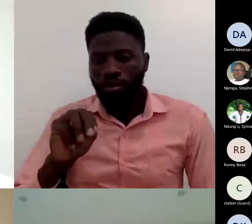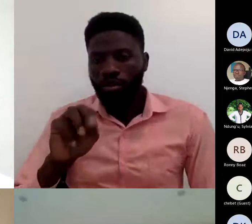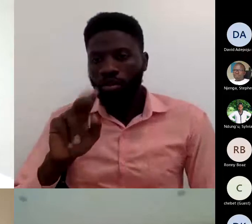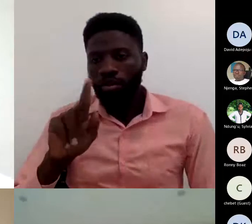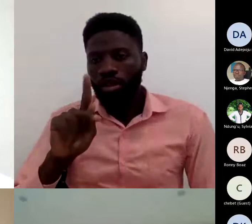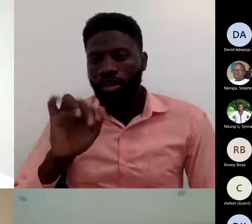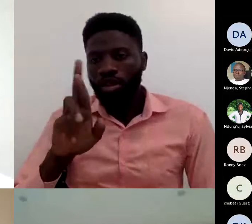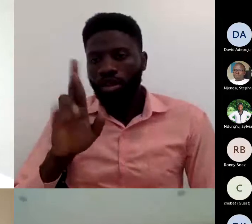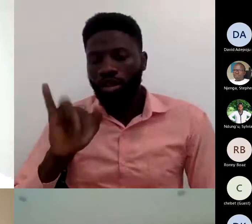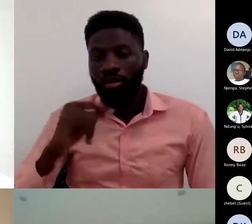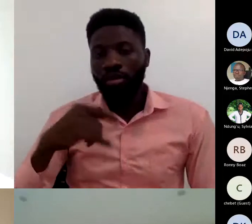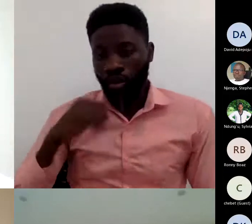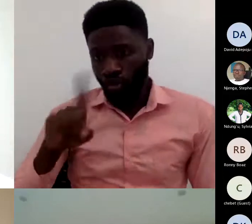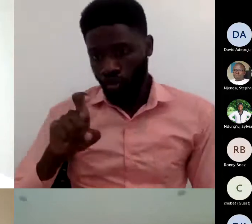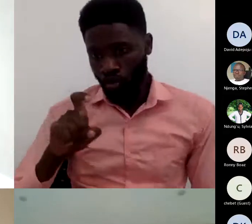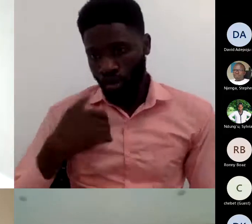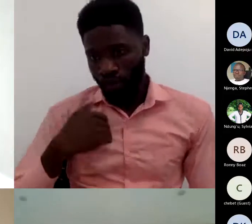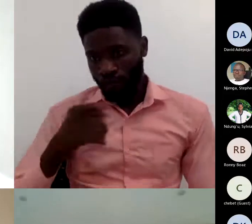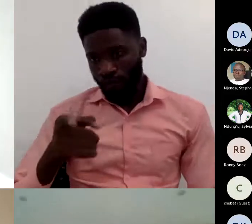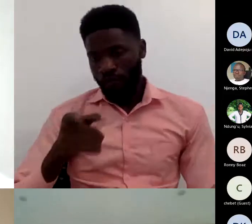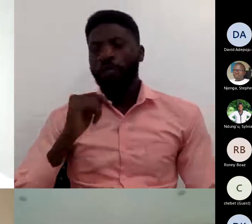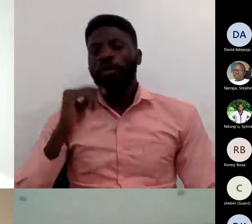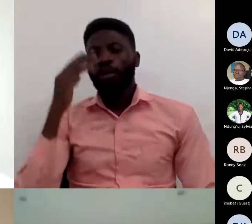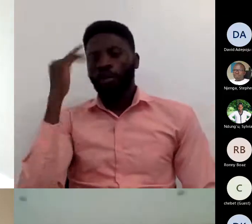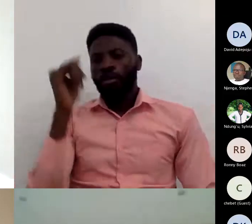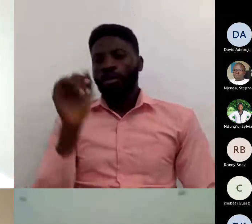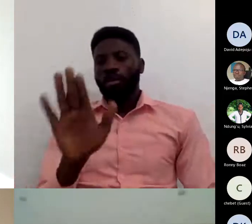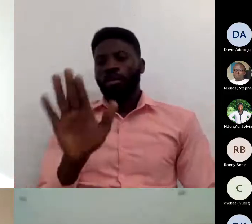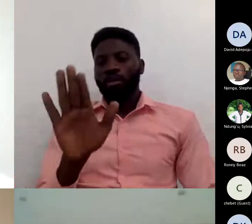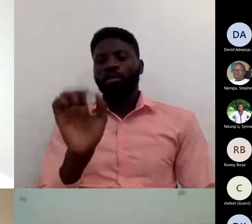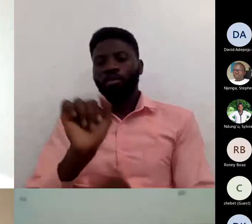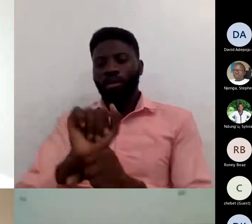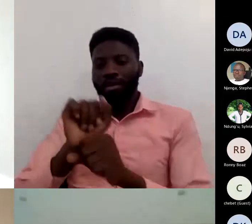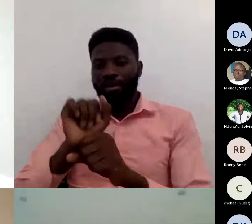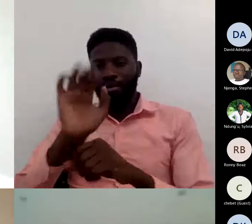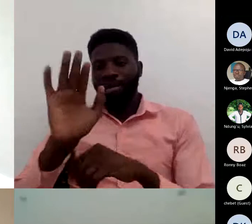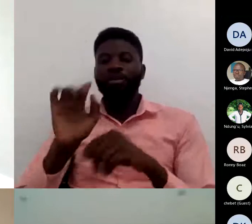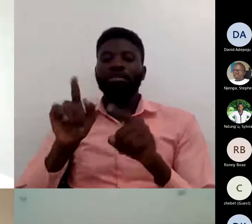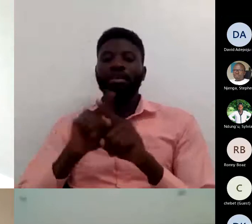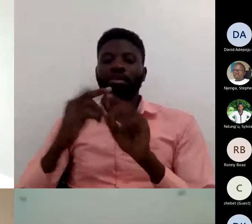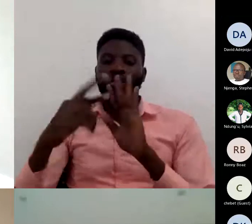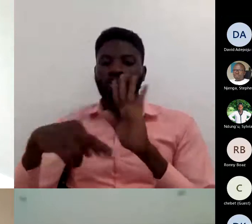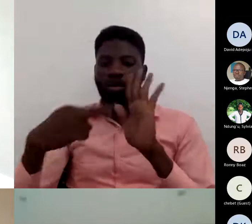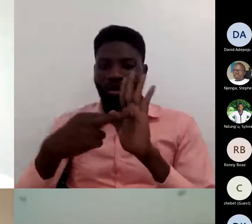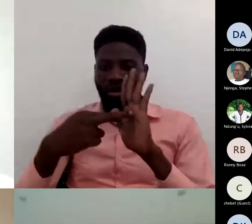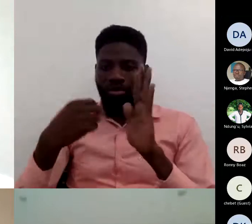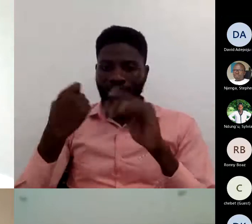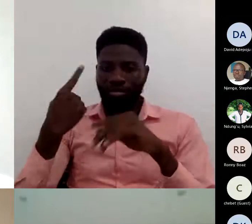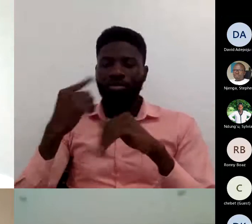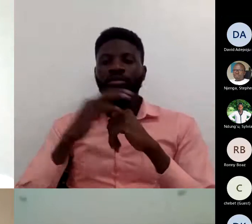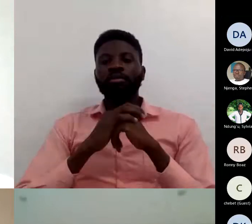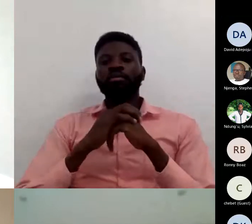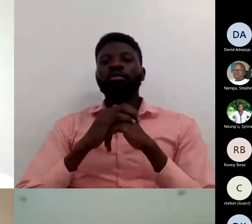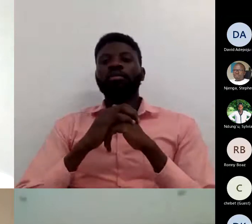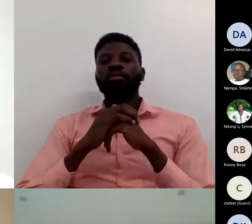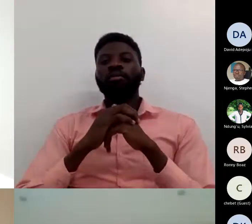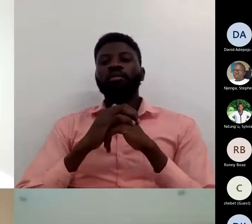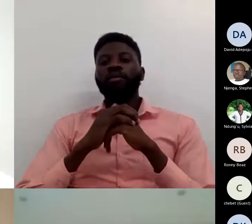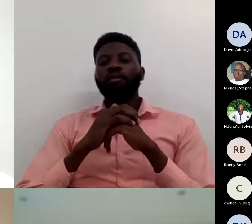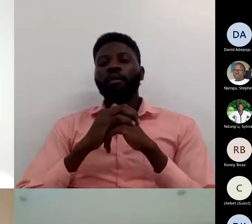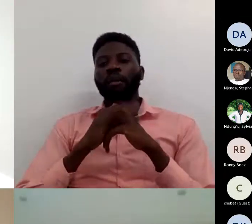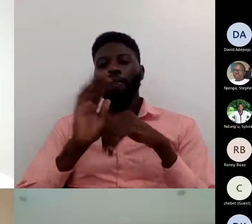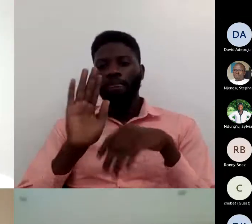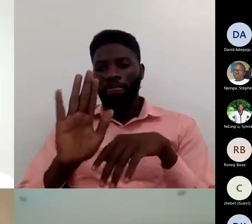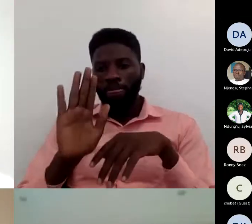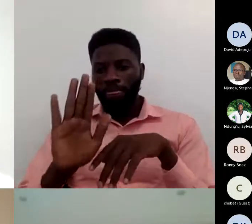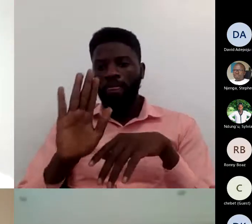have a question for you specifically because this is your job and your role, as I understand it. What is your stand